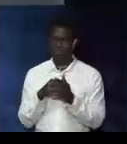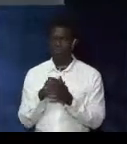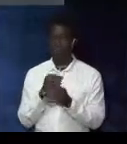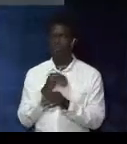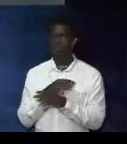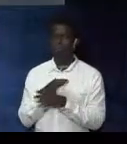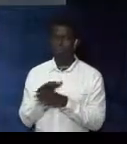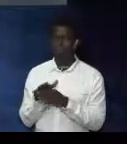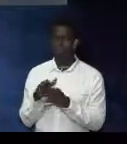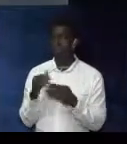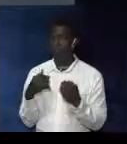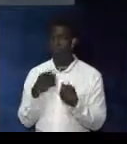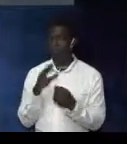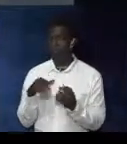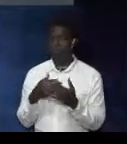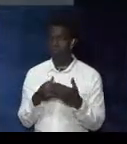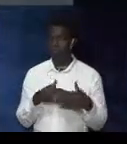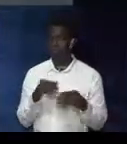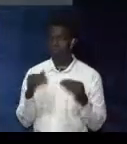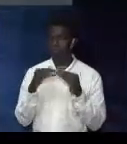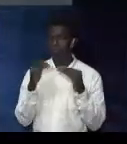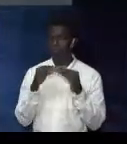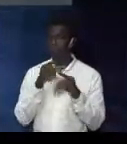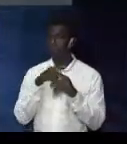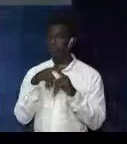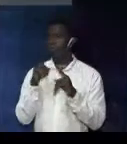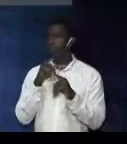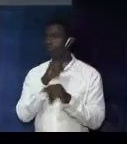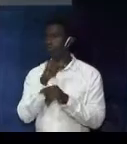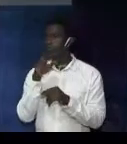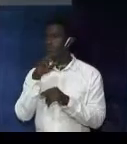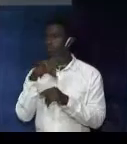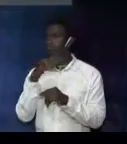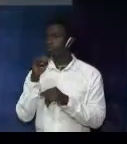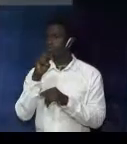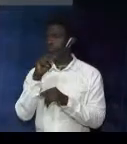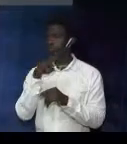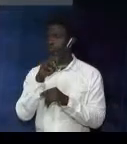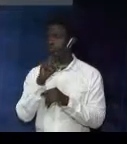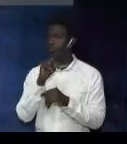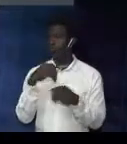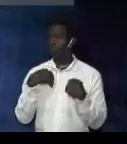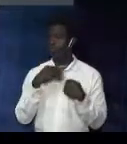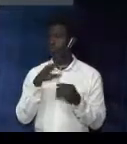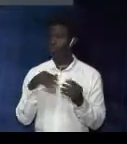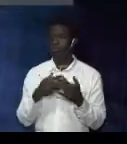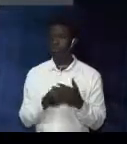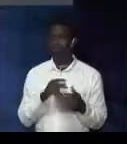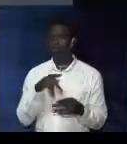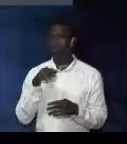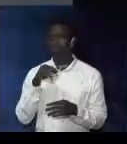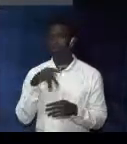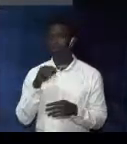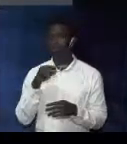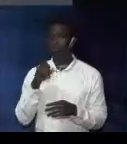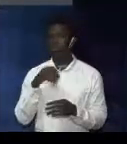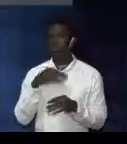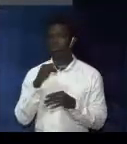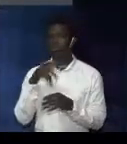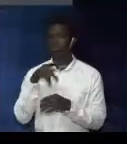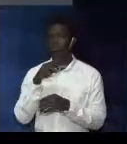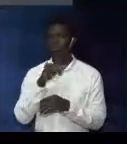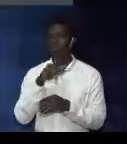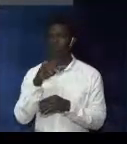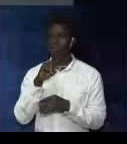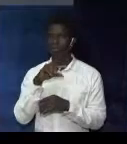necessarily have to have all the sides equal, but a rhombus must have all the sides equal. However, a rhombus has all the properties of a parallelogram.